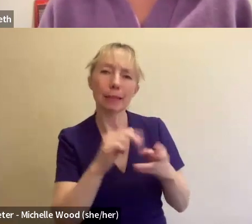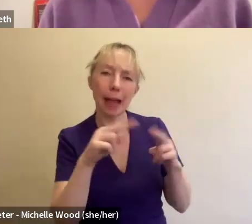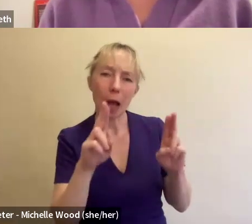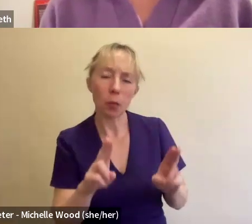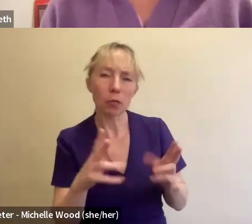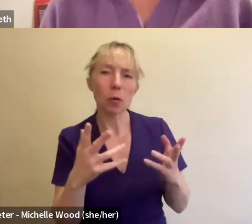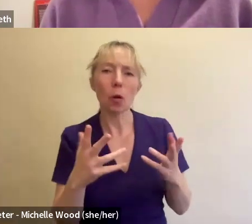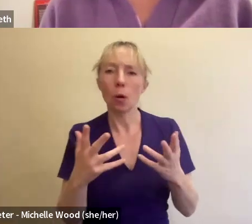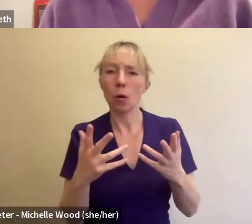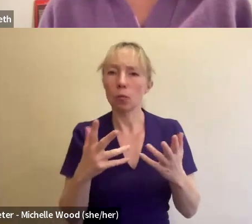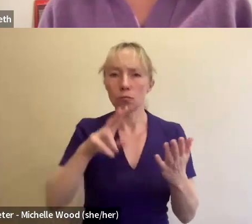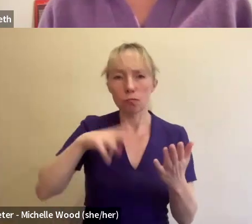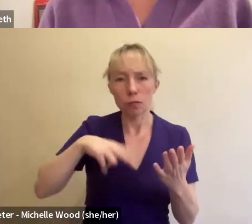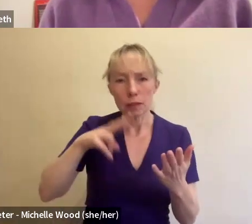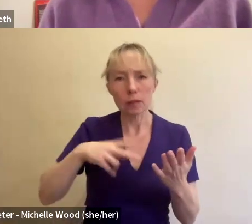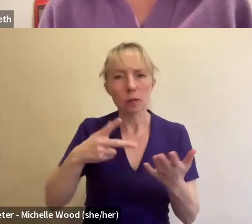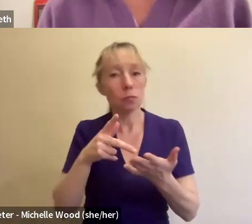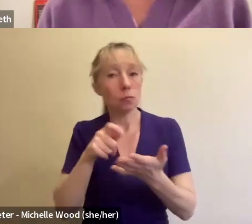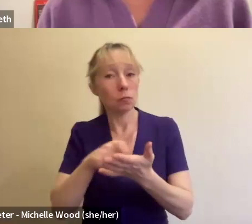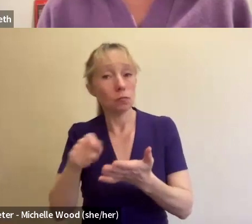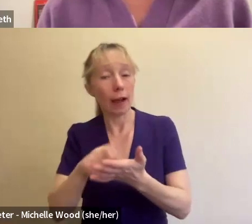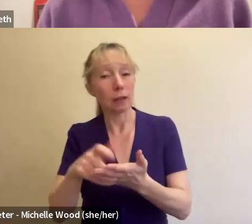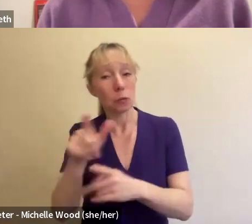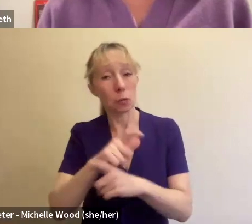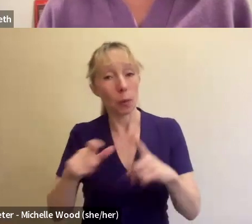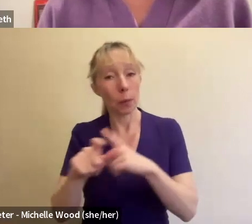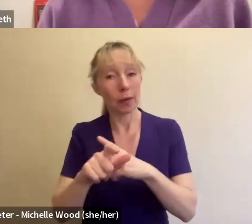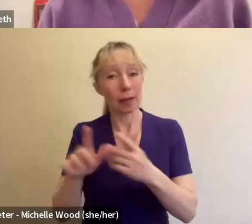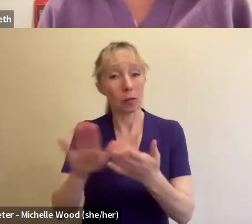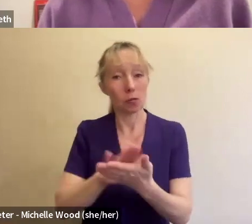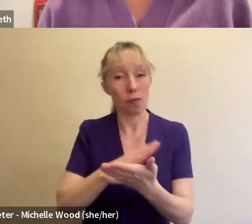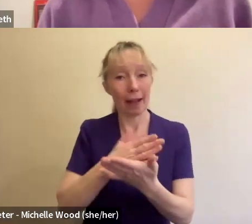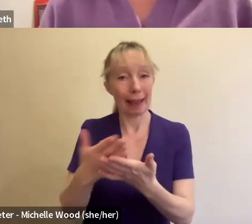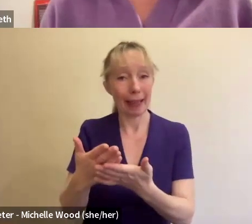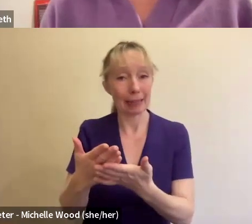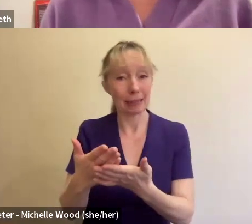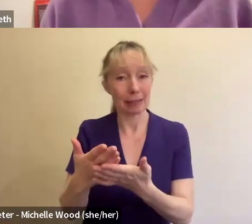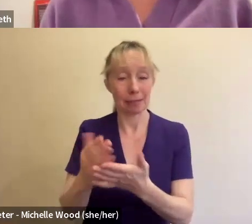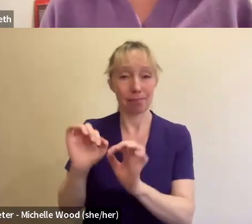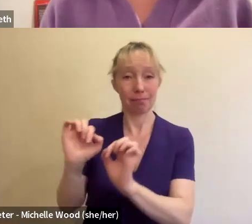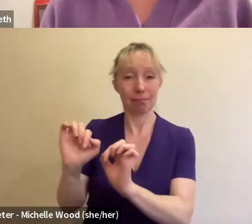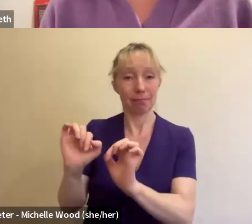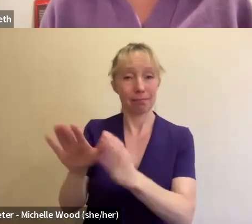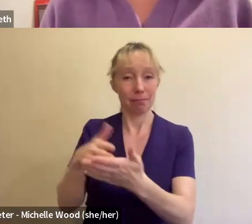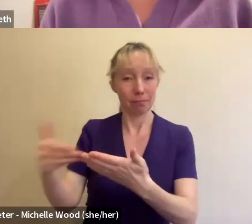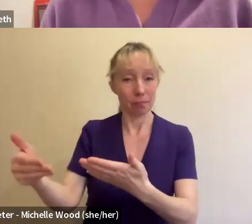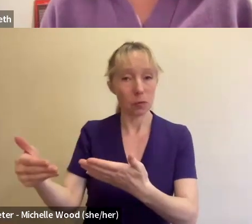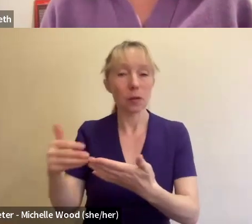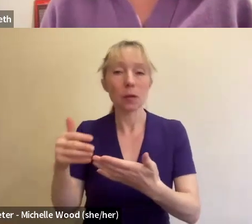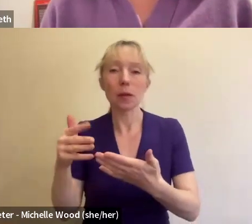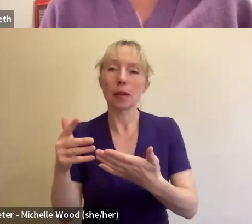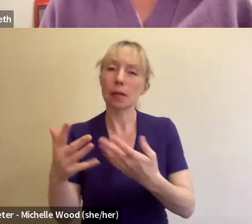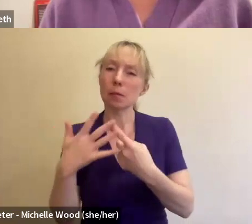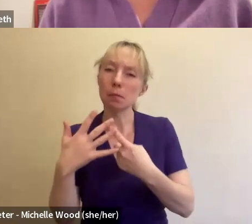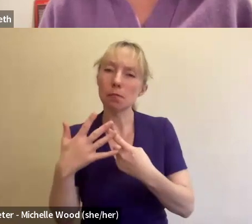from the writers or communities that you are translating out of, how much pressure you might feel